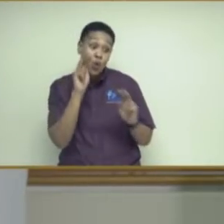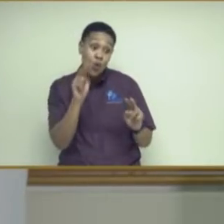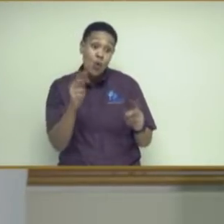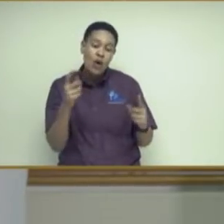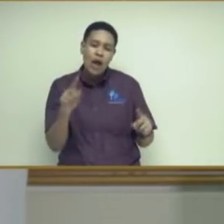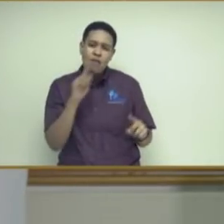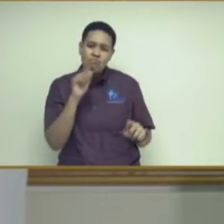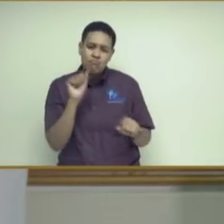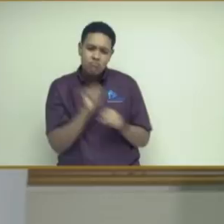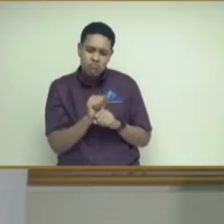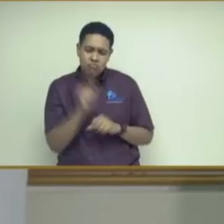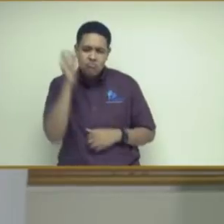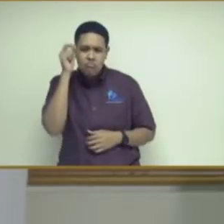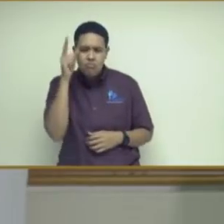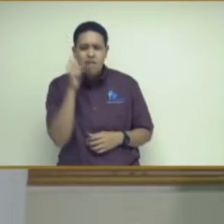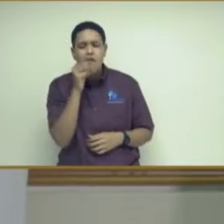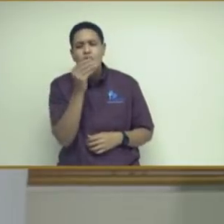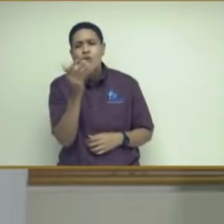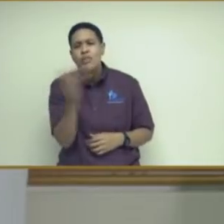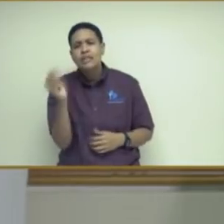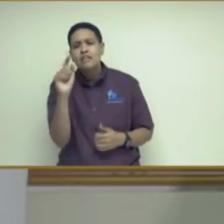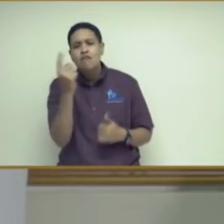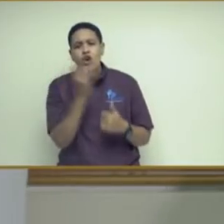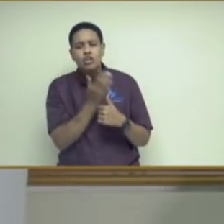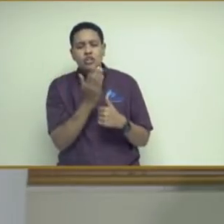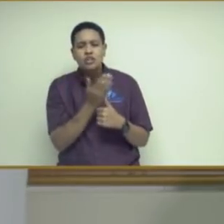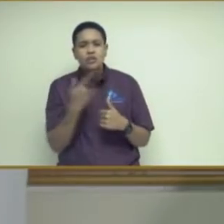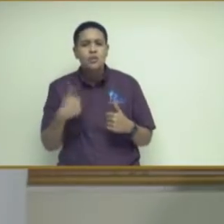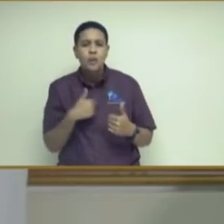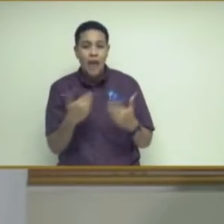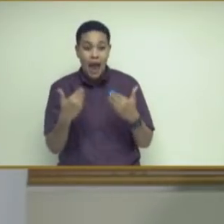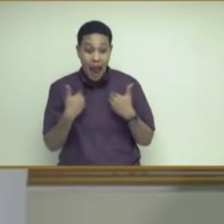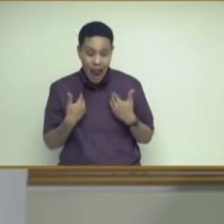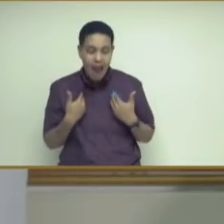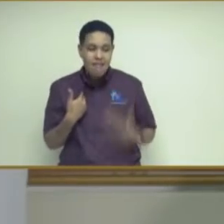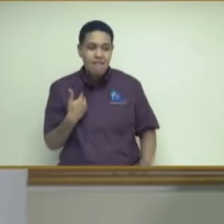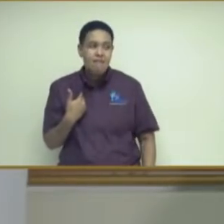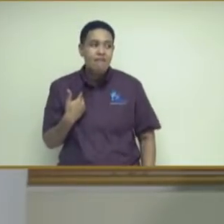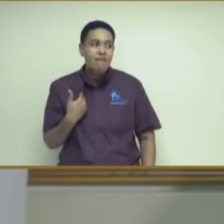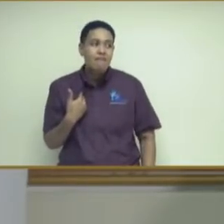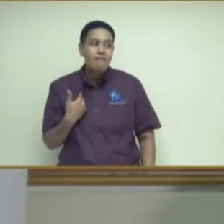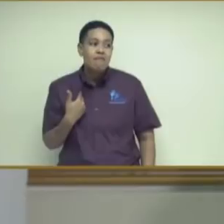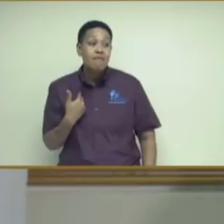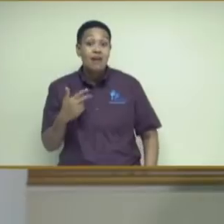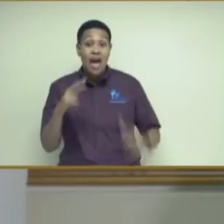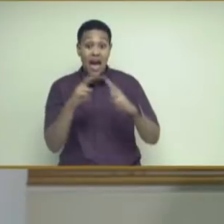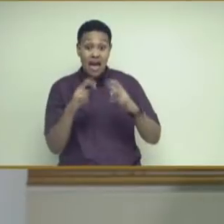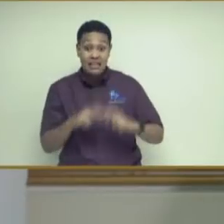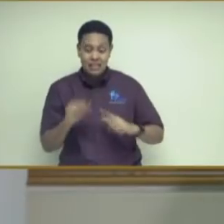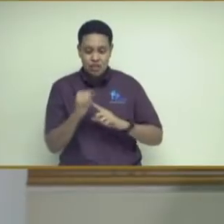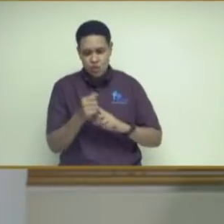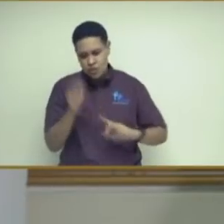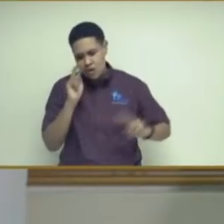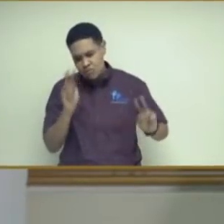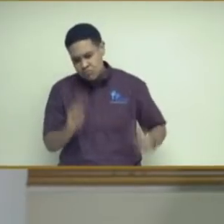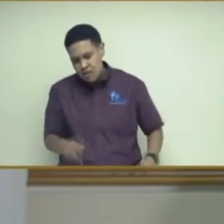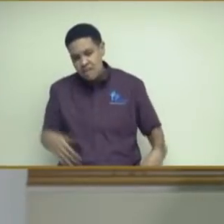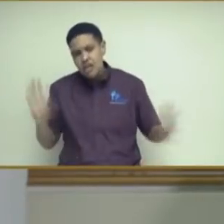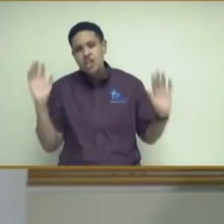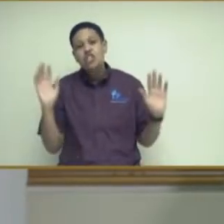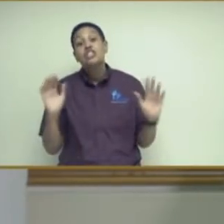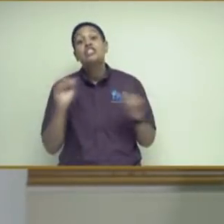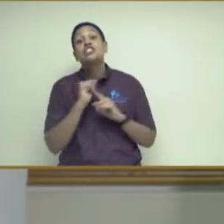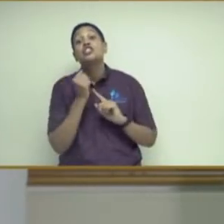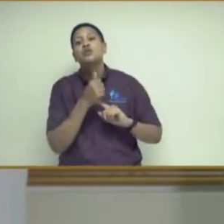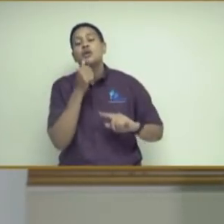have an appreciation for a couple of things. Firstly, we have assessed the situation. The situation is